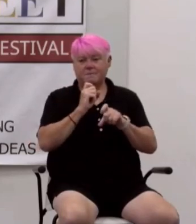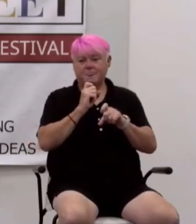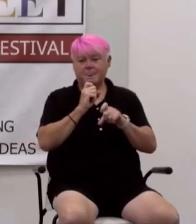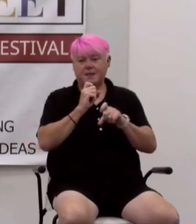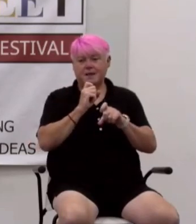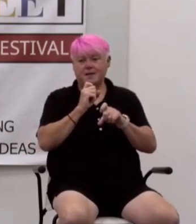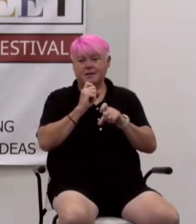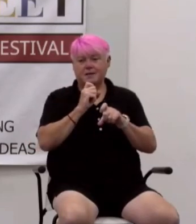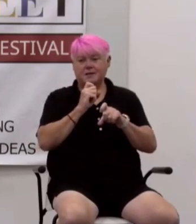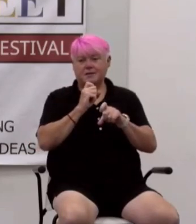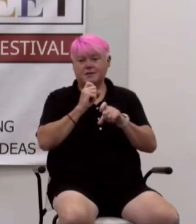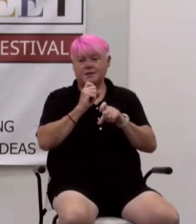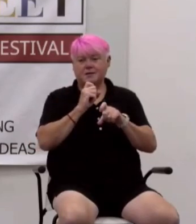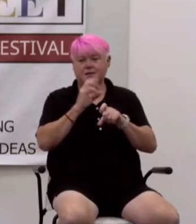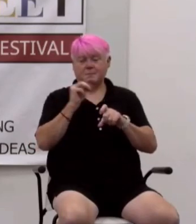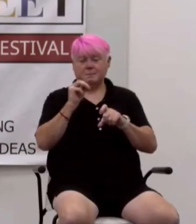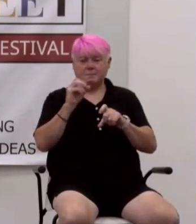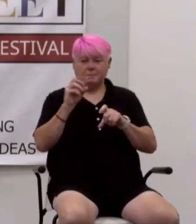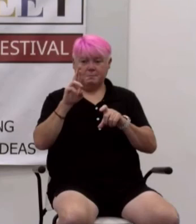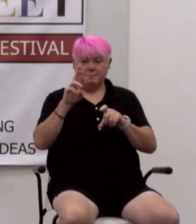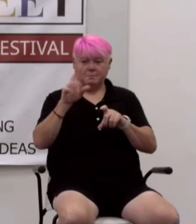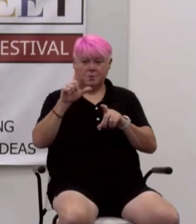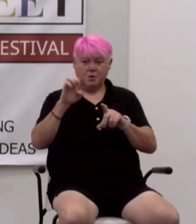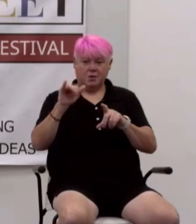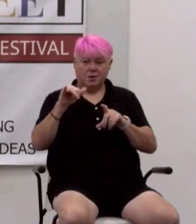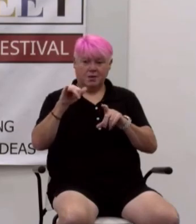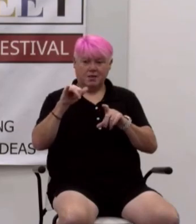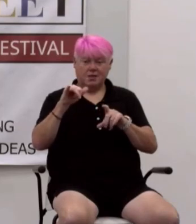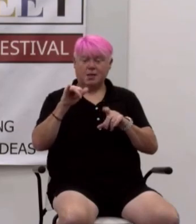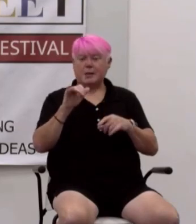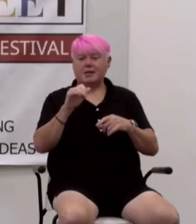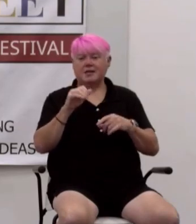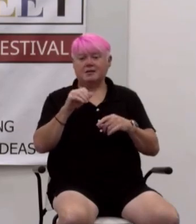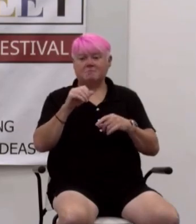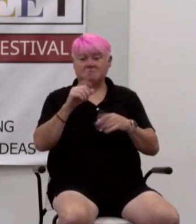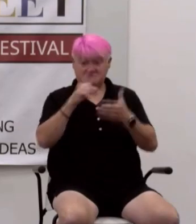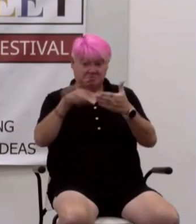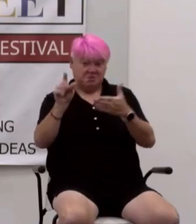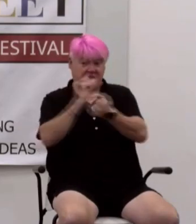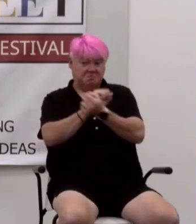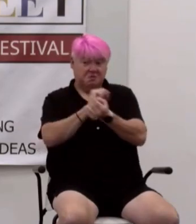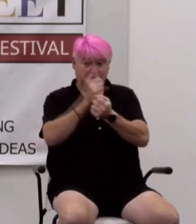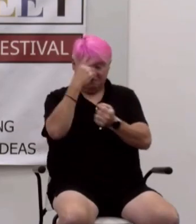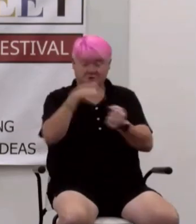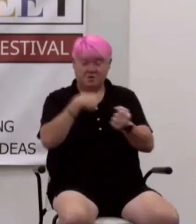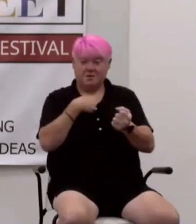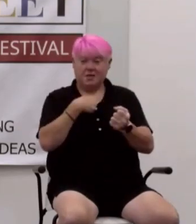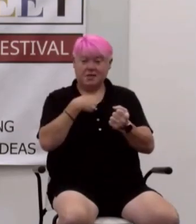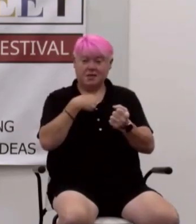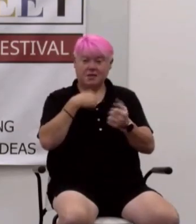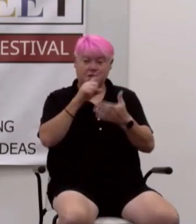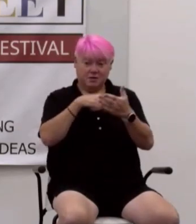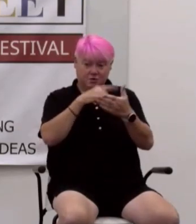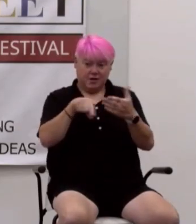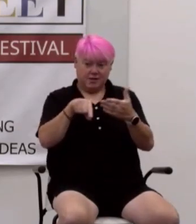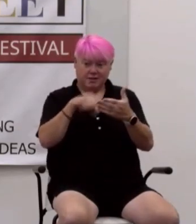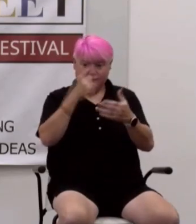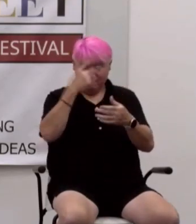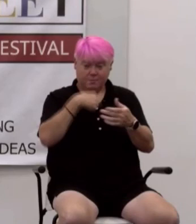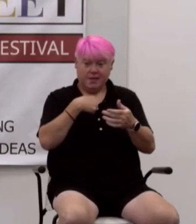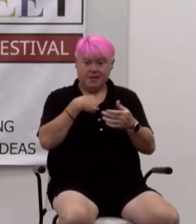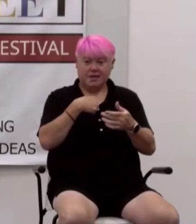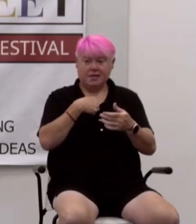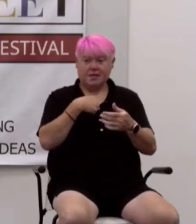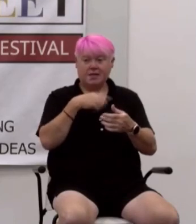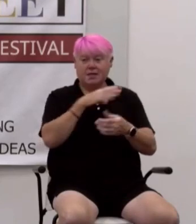Morley, Alberta, and he very kindly agreed to check my work, correct the dialogue, and he